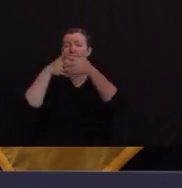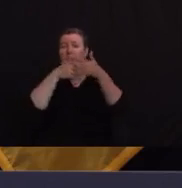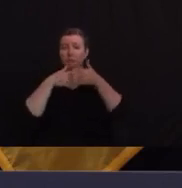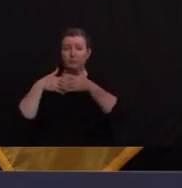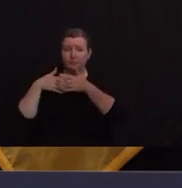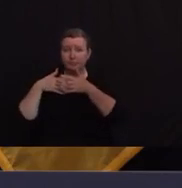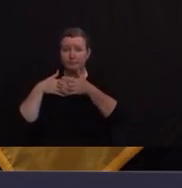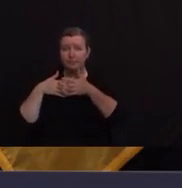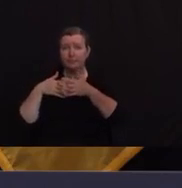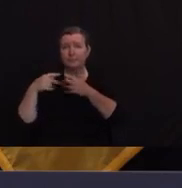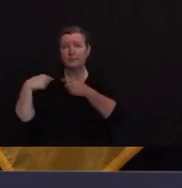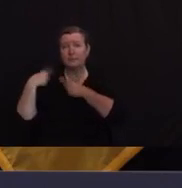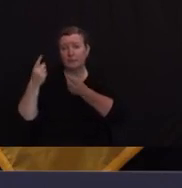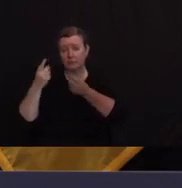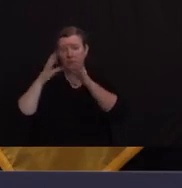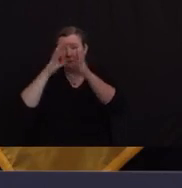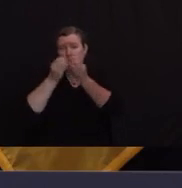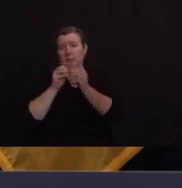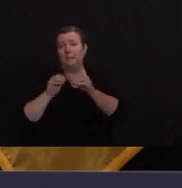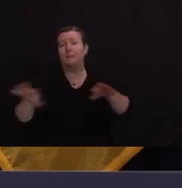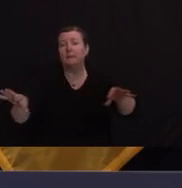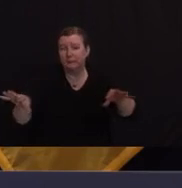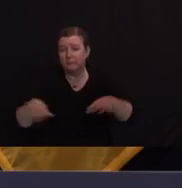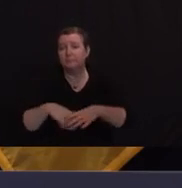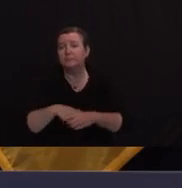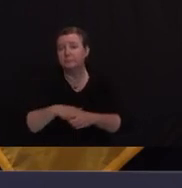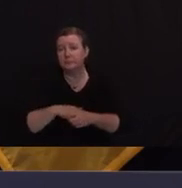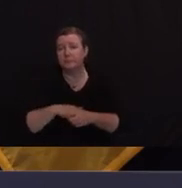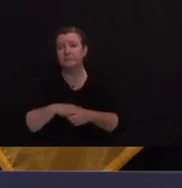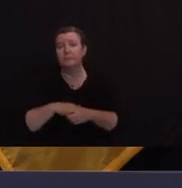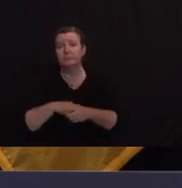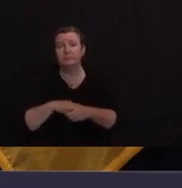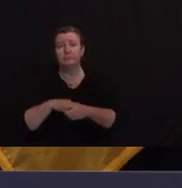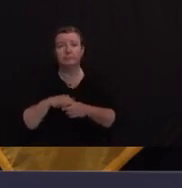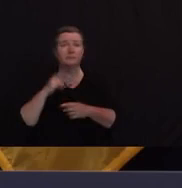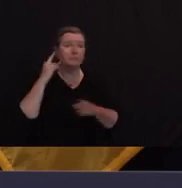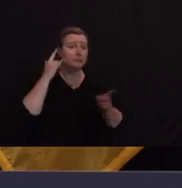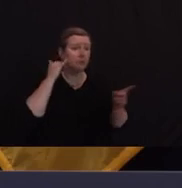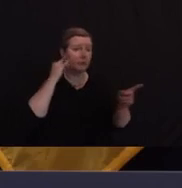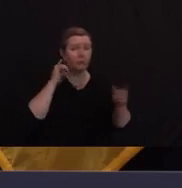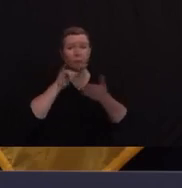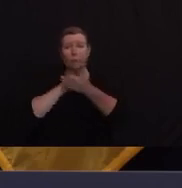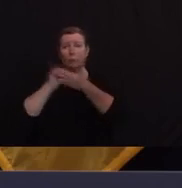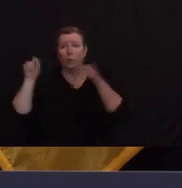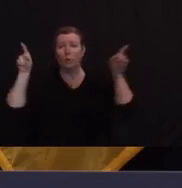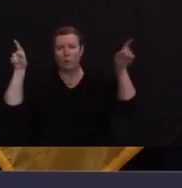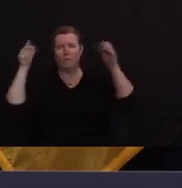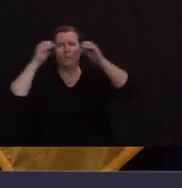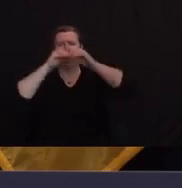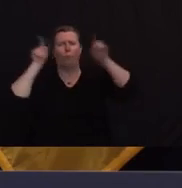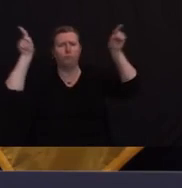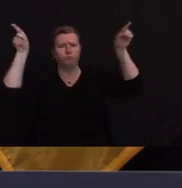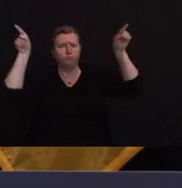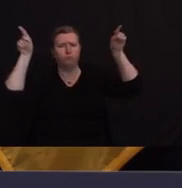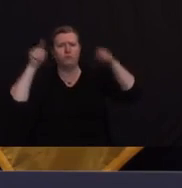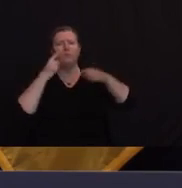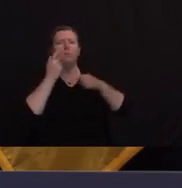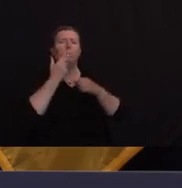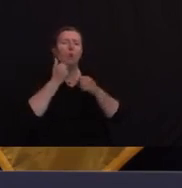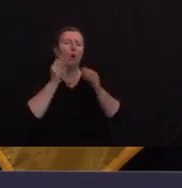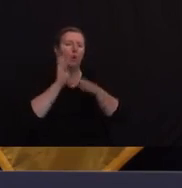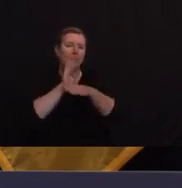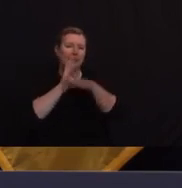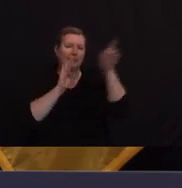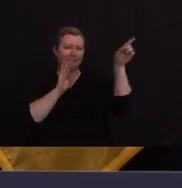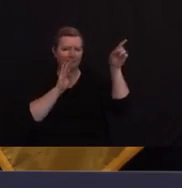York, and they have a lot more people and a lot more small businesses than we have. So remember, we're the 11th largest American state, and we're punching at